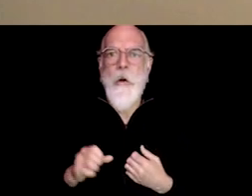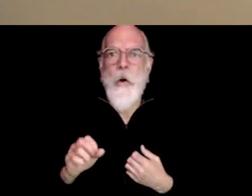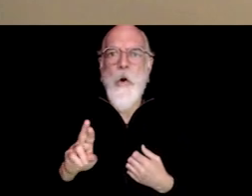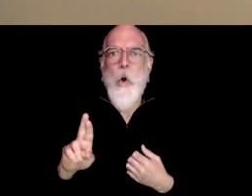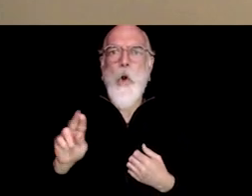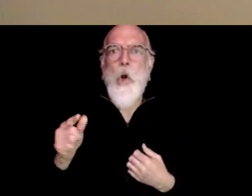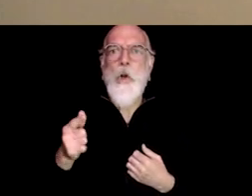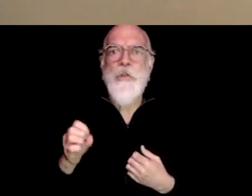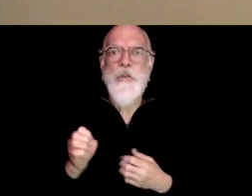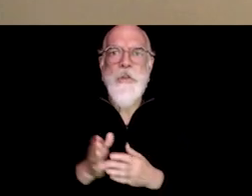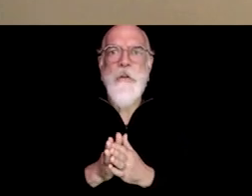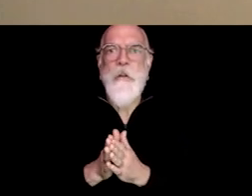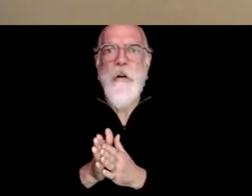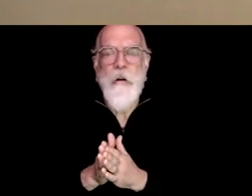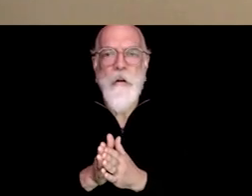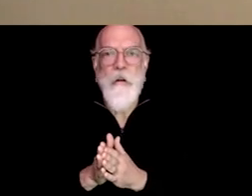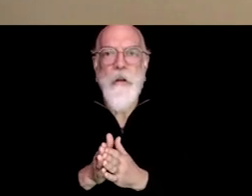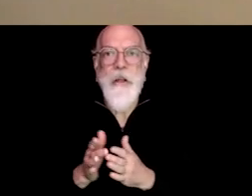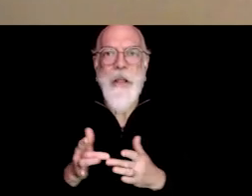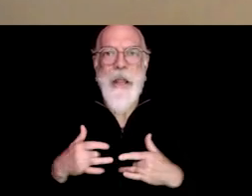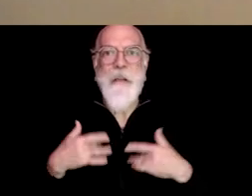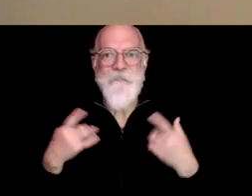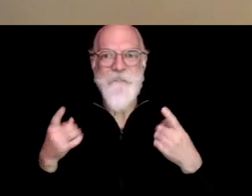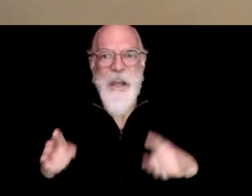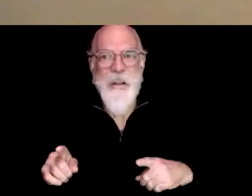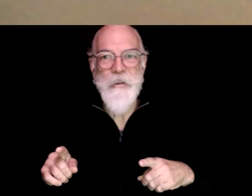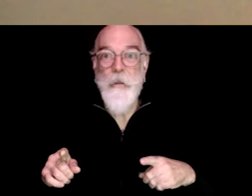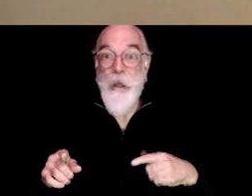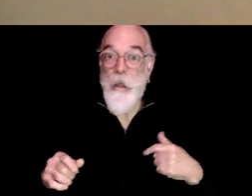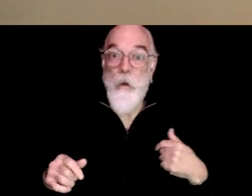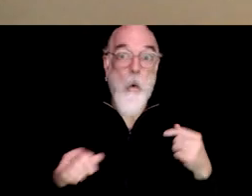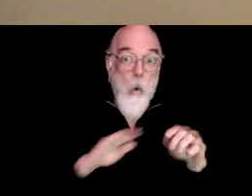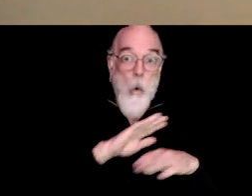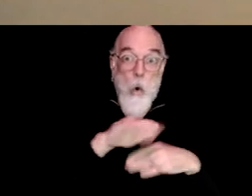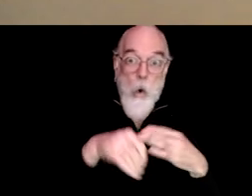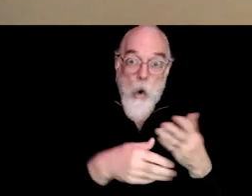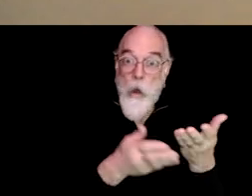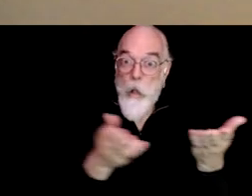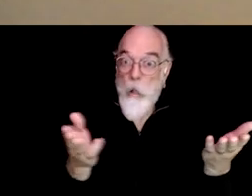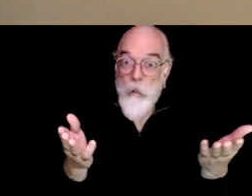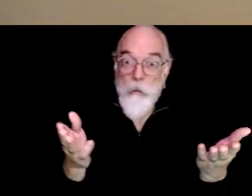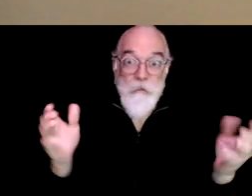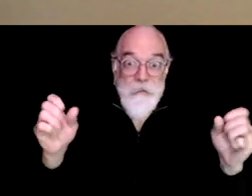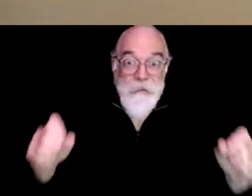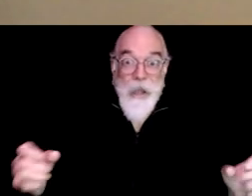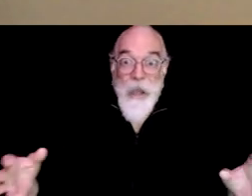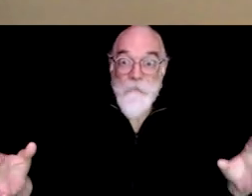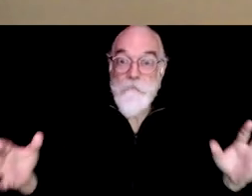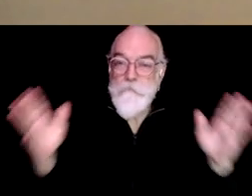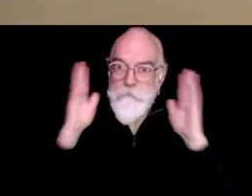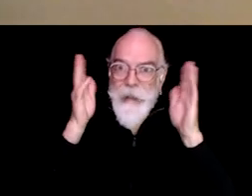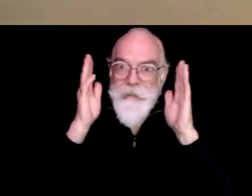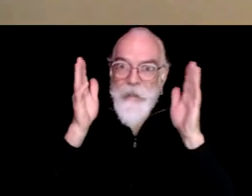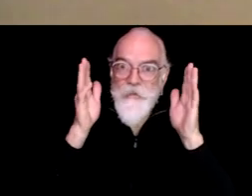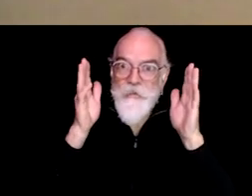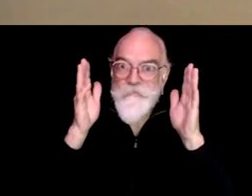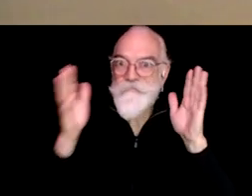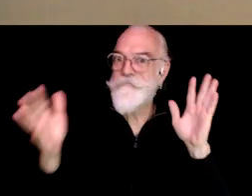we all can have that. We all have that connection if we're attentive and open to